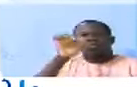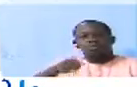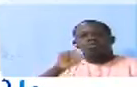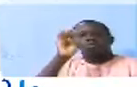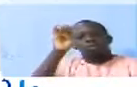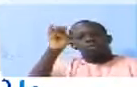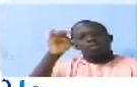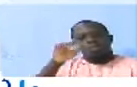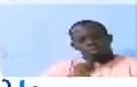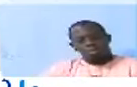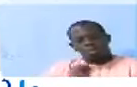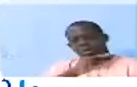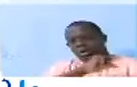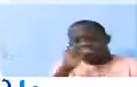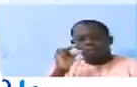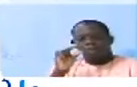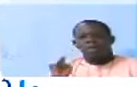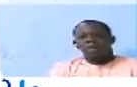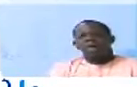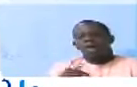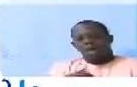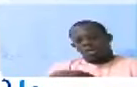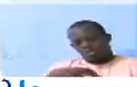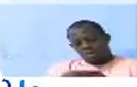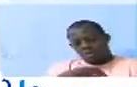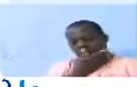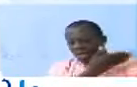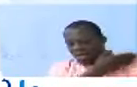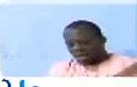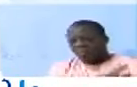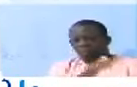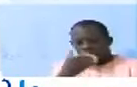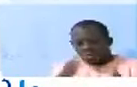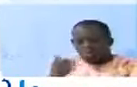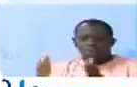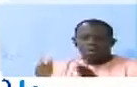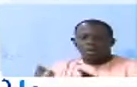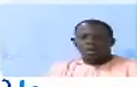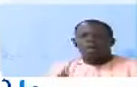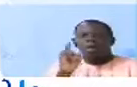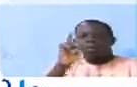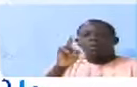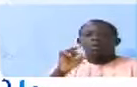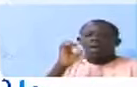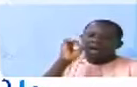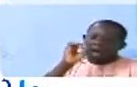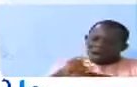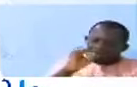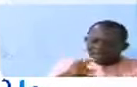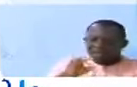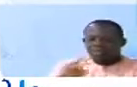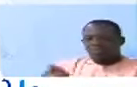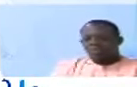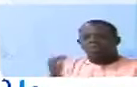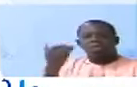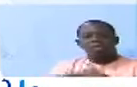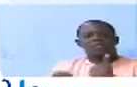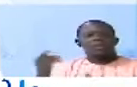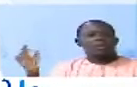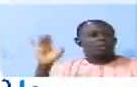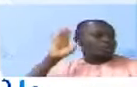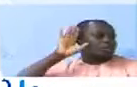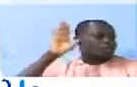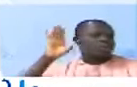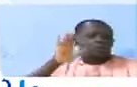his name. I just wanted to leave it like that and I wanted to talk to him, but he didn't even listen